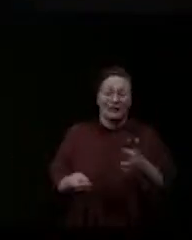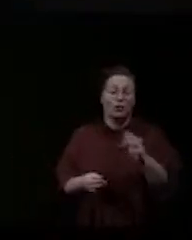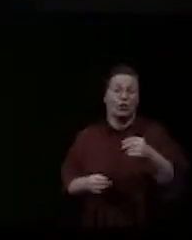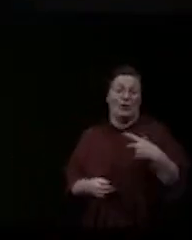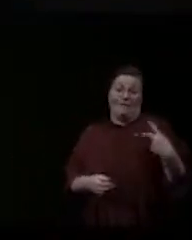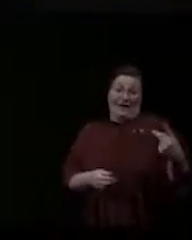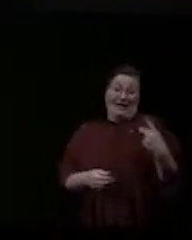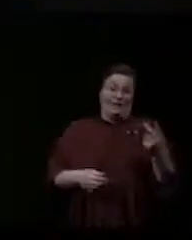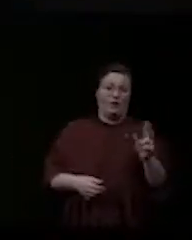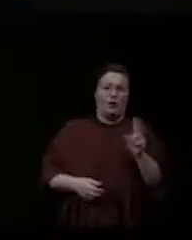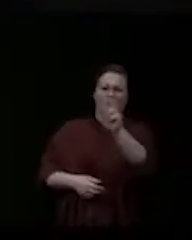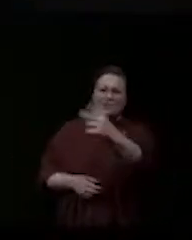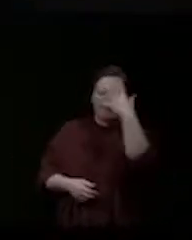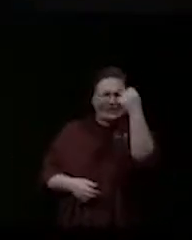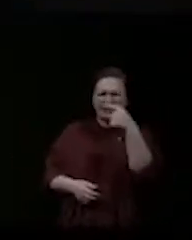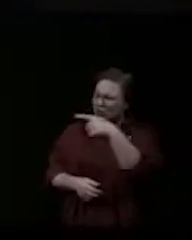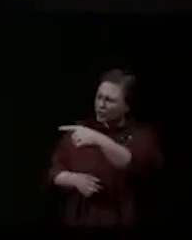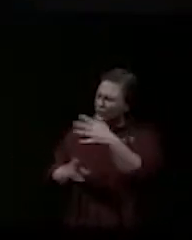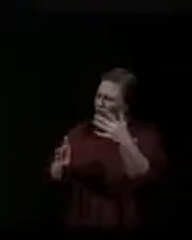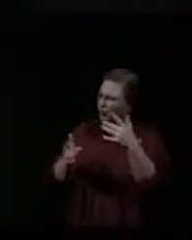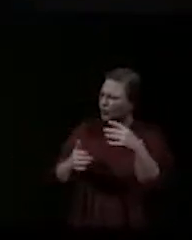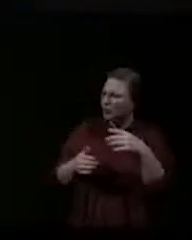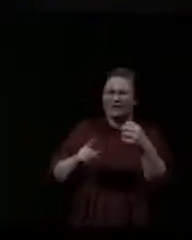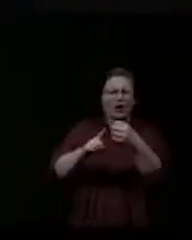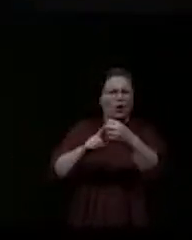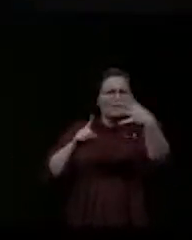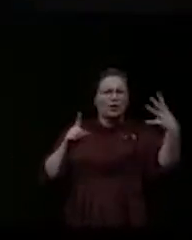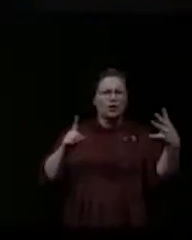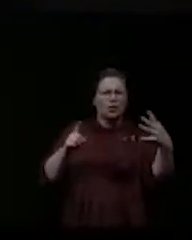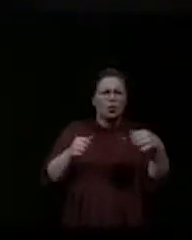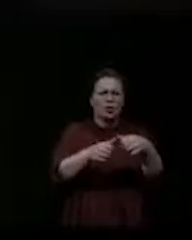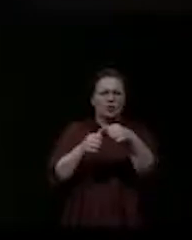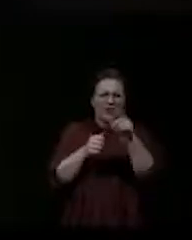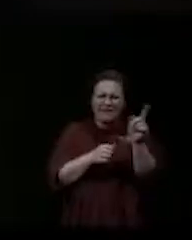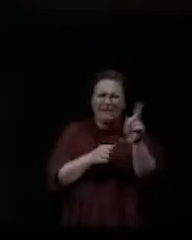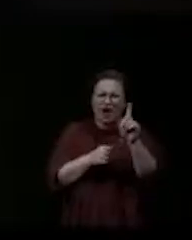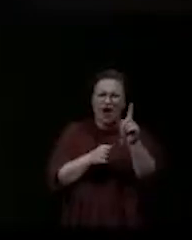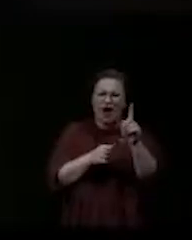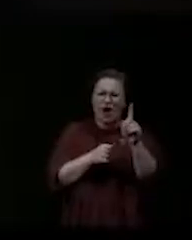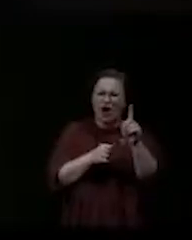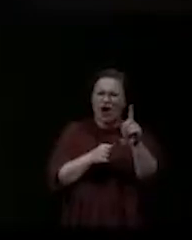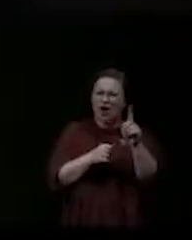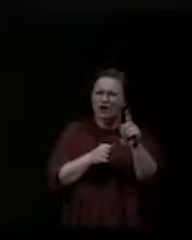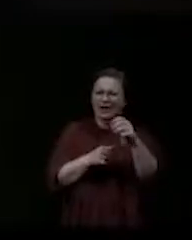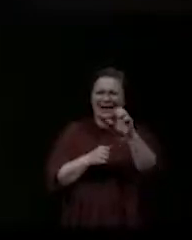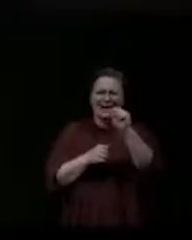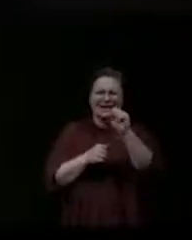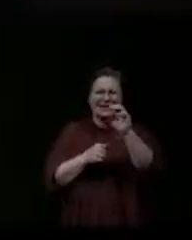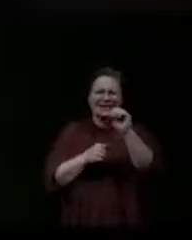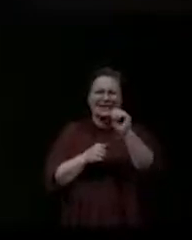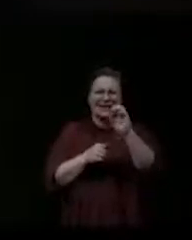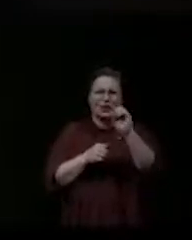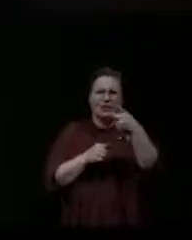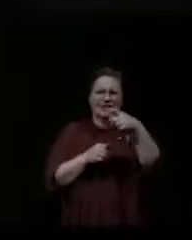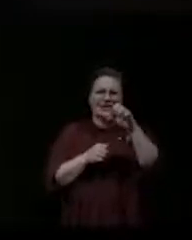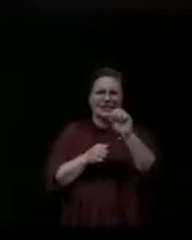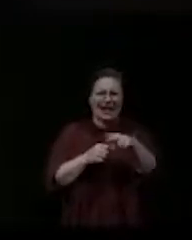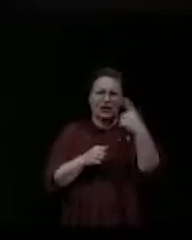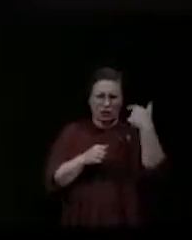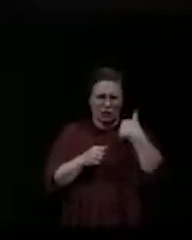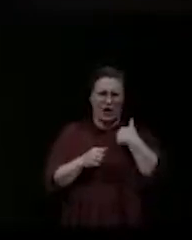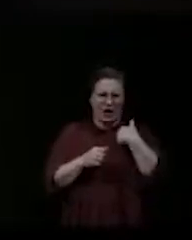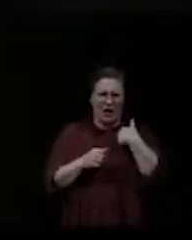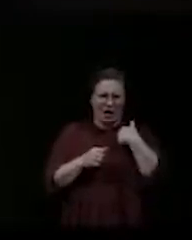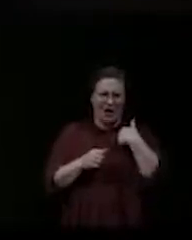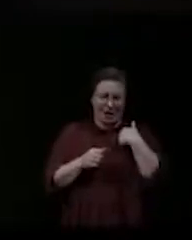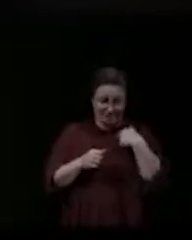So we went to, do you remember, it was the LGBTI, was that in Bosnia or Georgia? I think it was Georgia, actually.